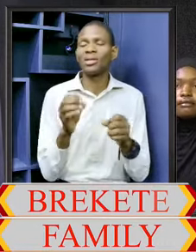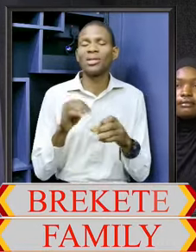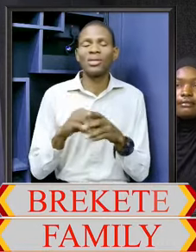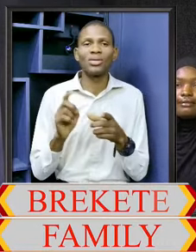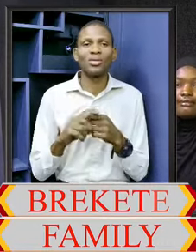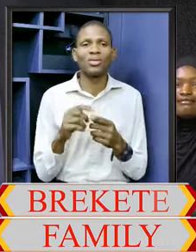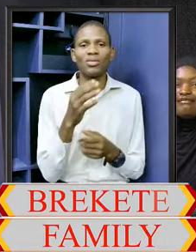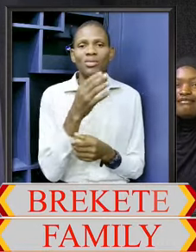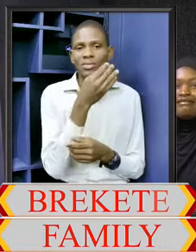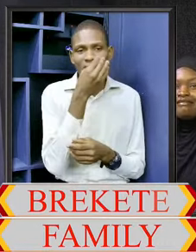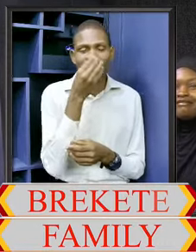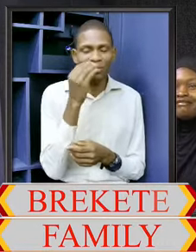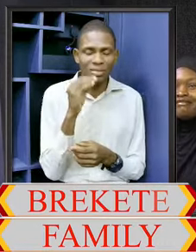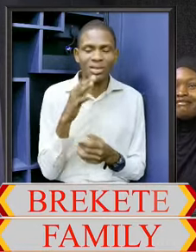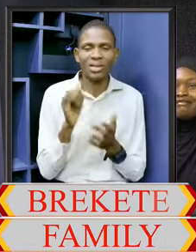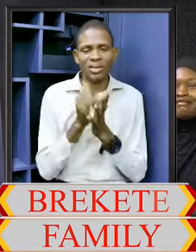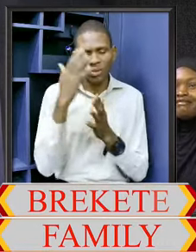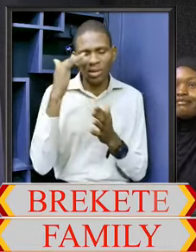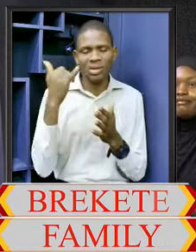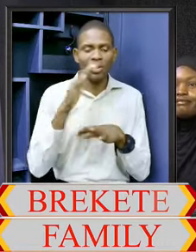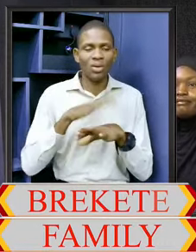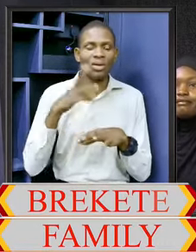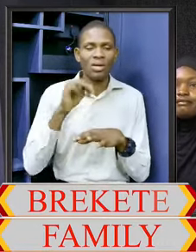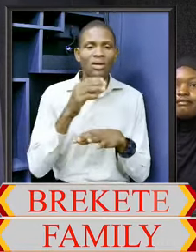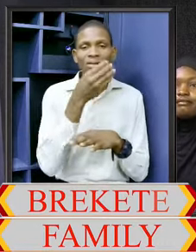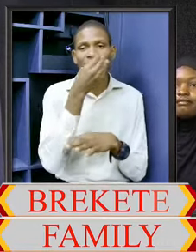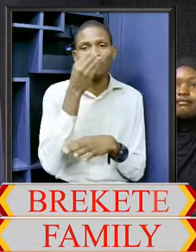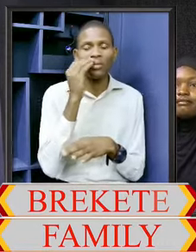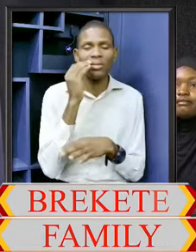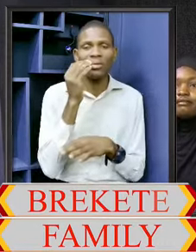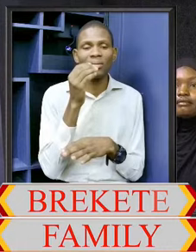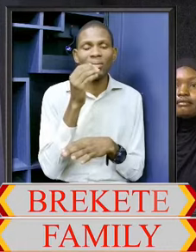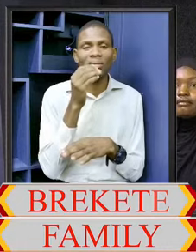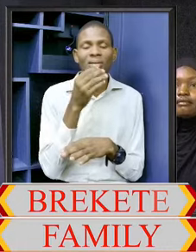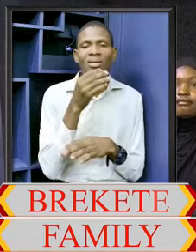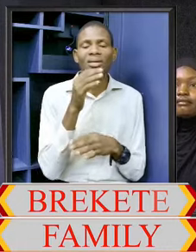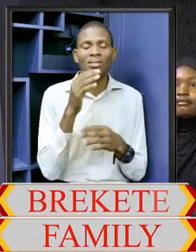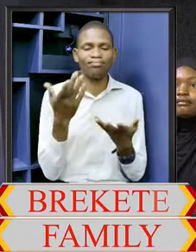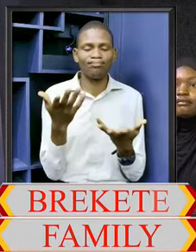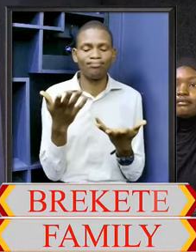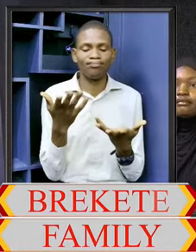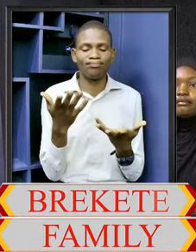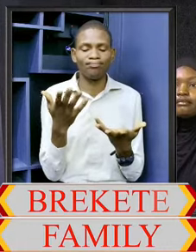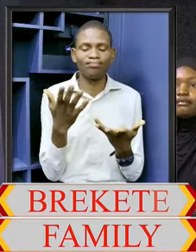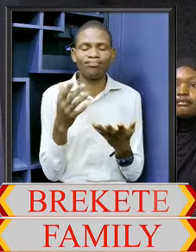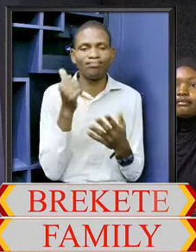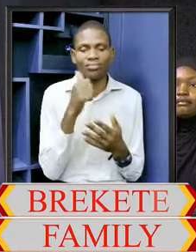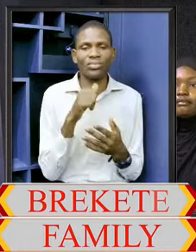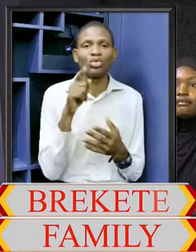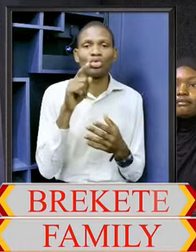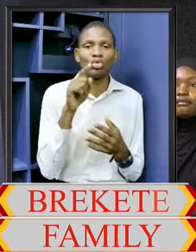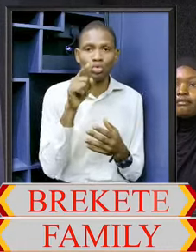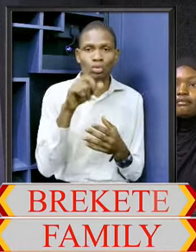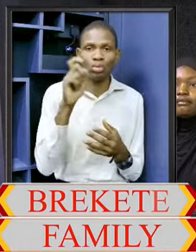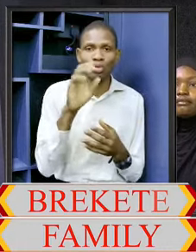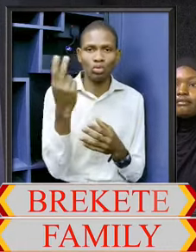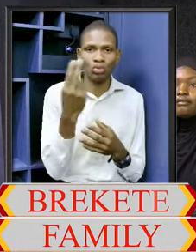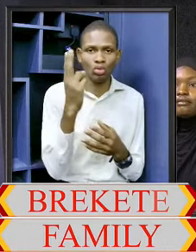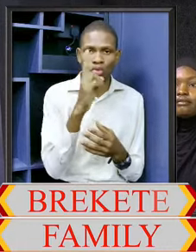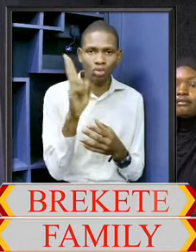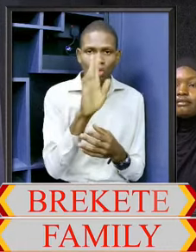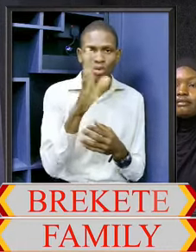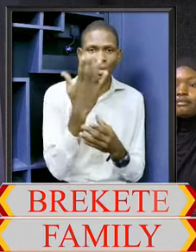girl. That will not be work. Use your hand. You get the gift when God give you. Find